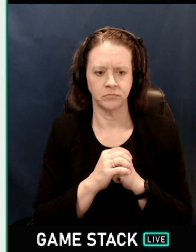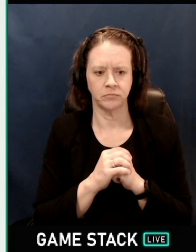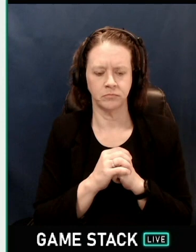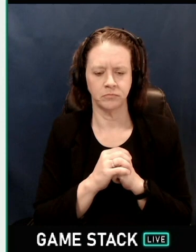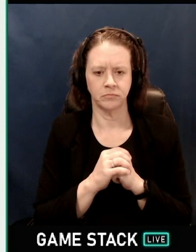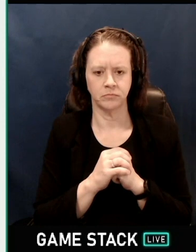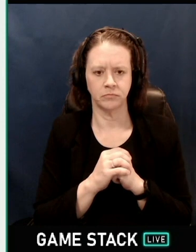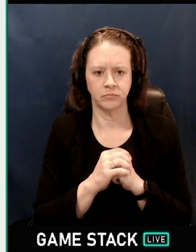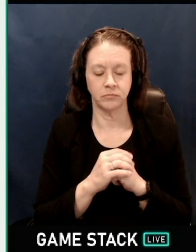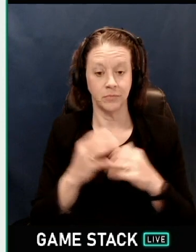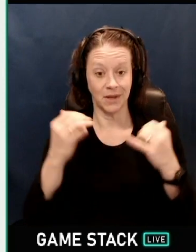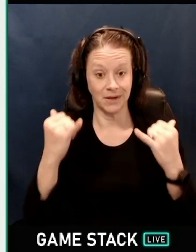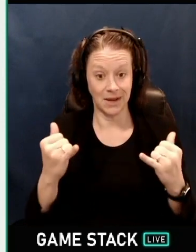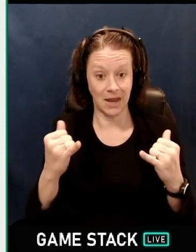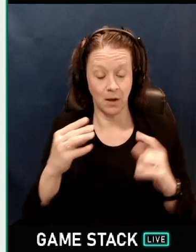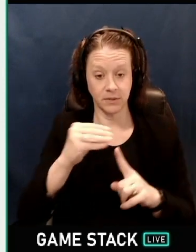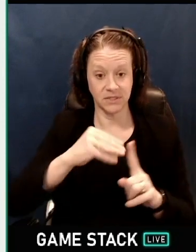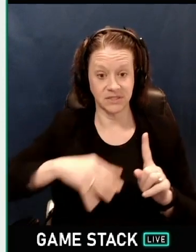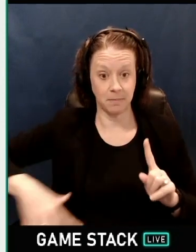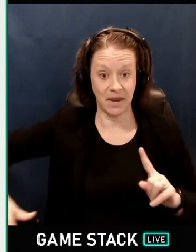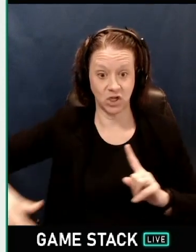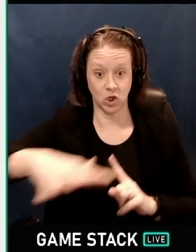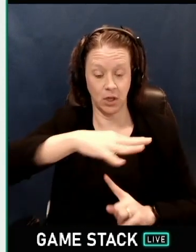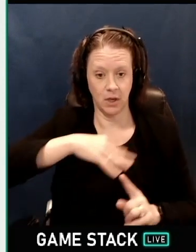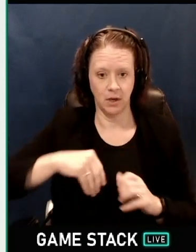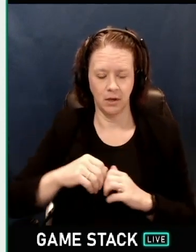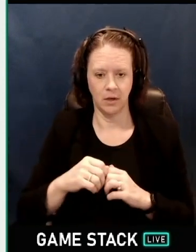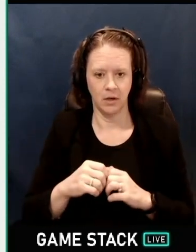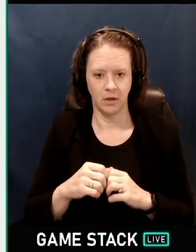Now, spatially rendered.